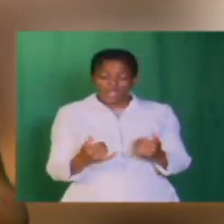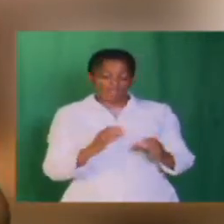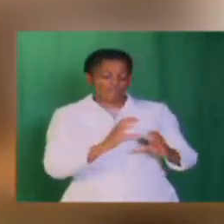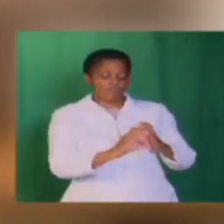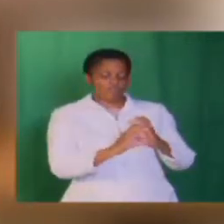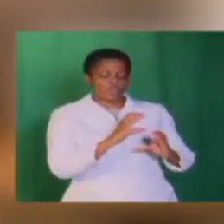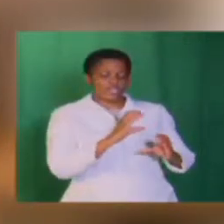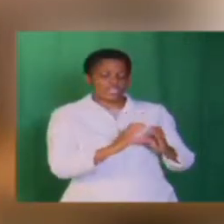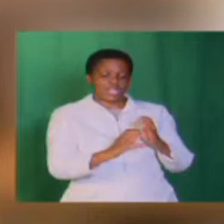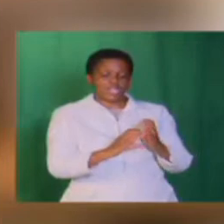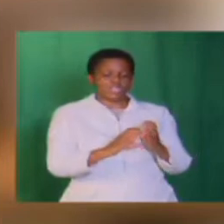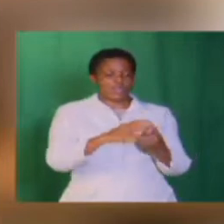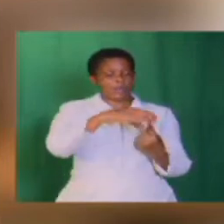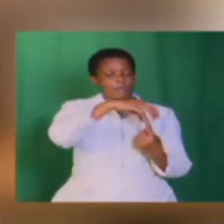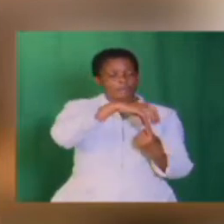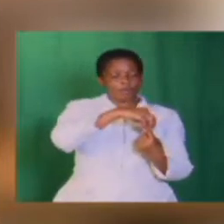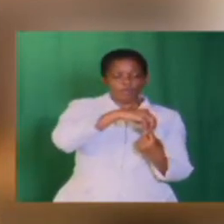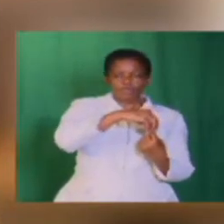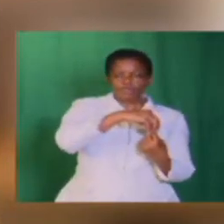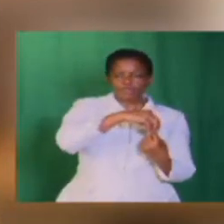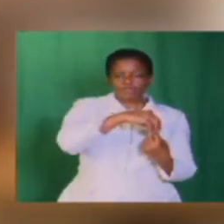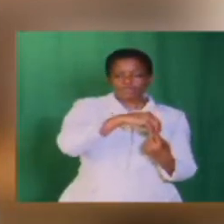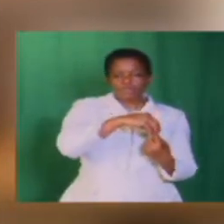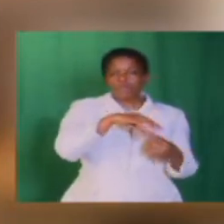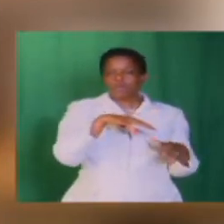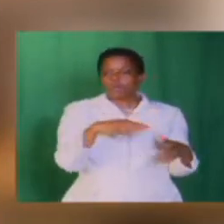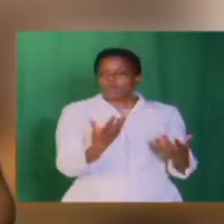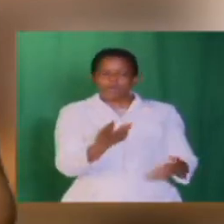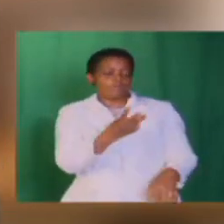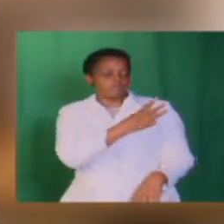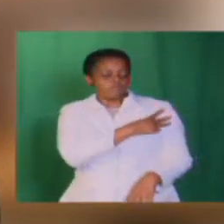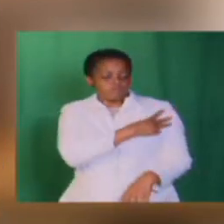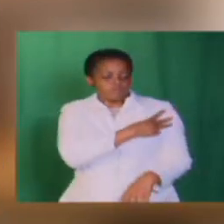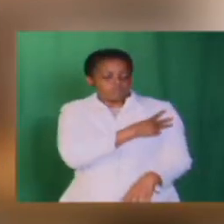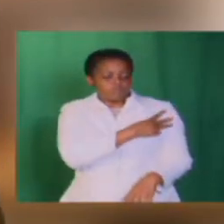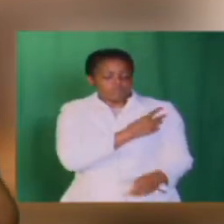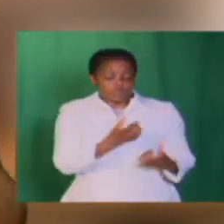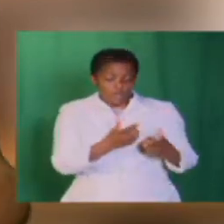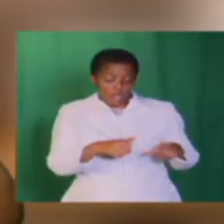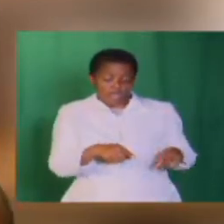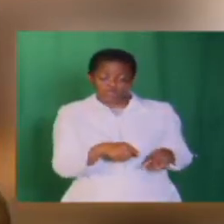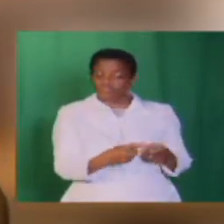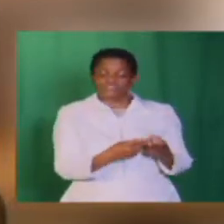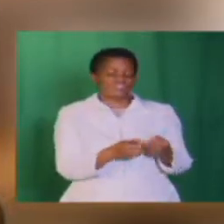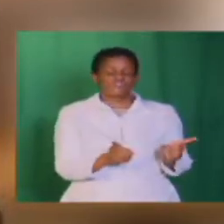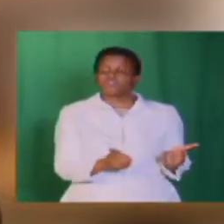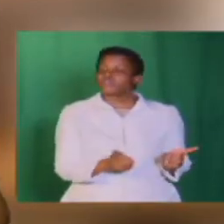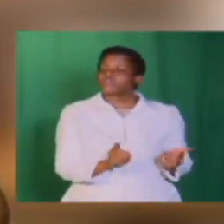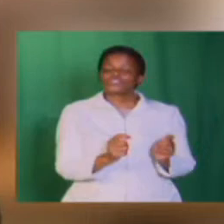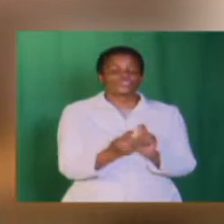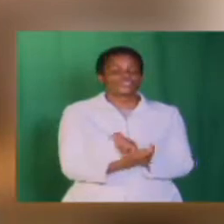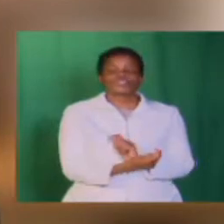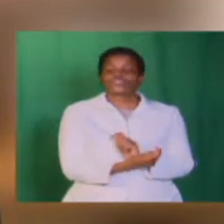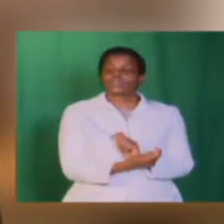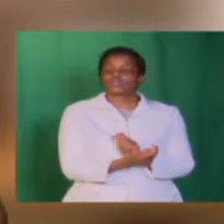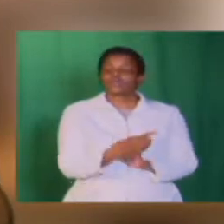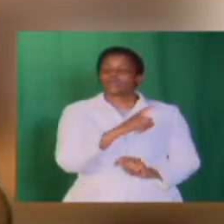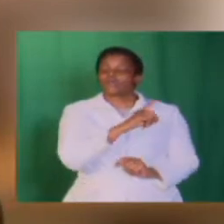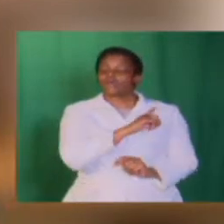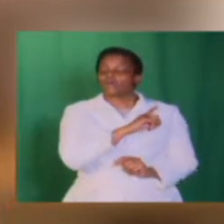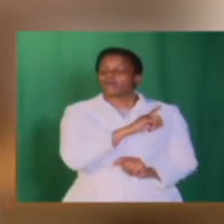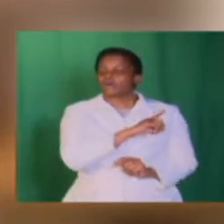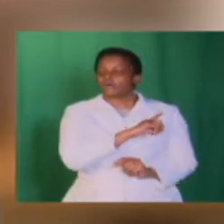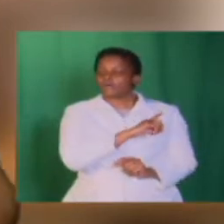say, to a supervisor or an employer, the way you are going to use language will also change. This is because that